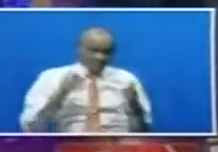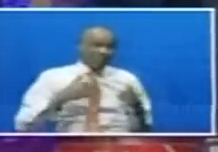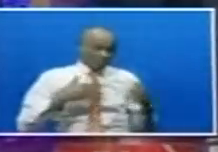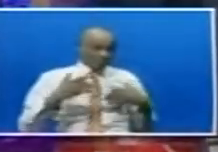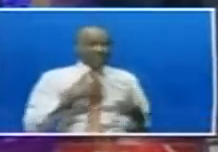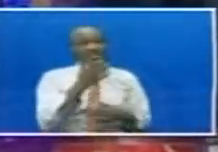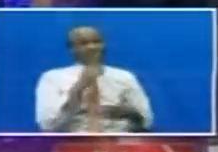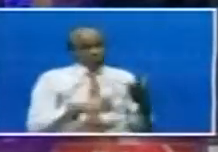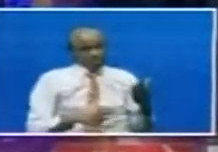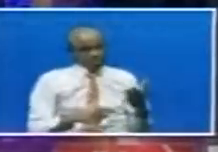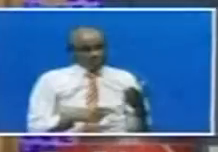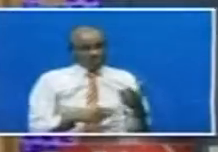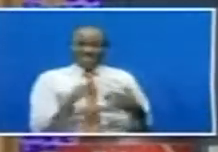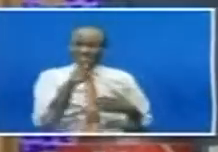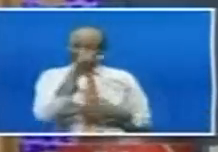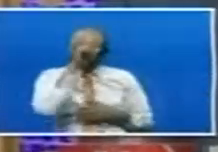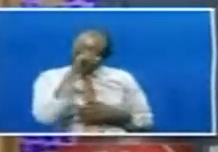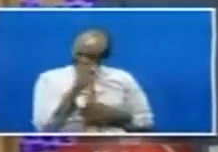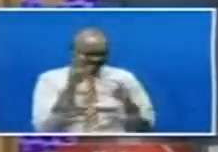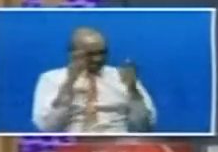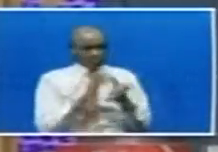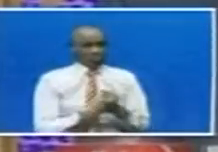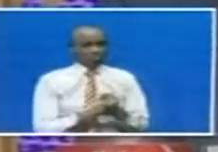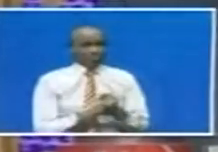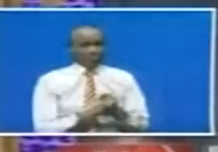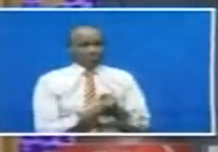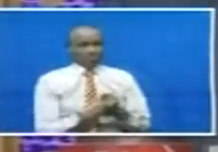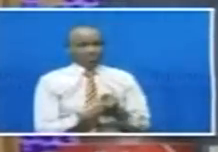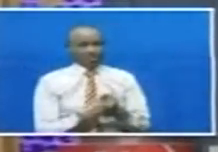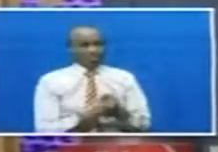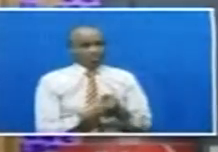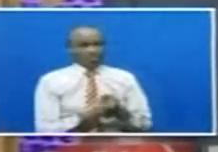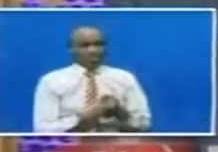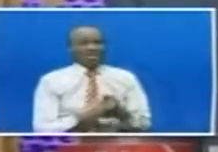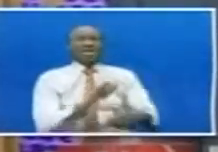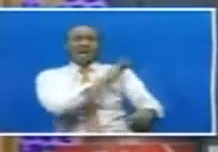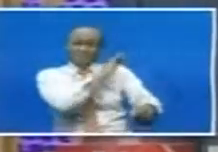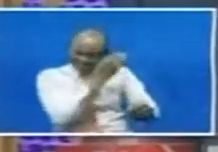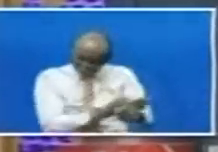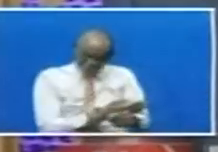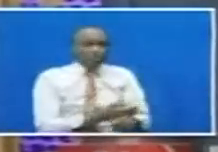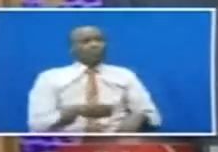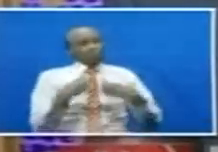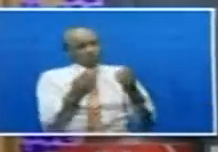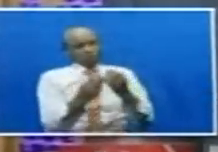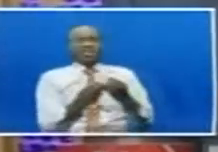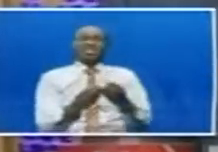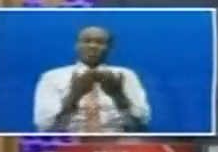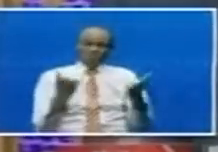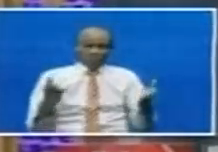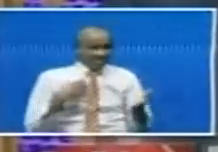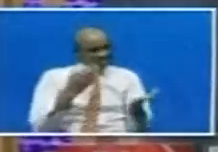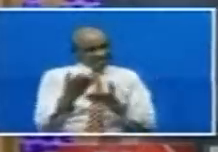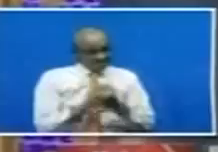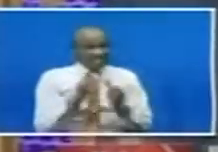country, and this is a very serious issue, is the capacity to produce goods and services. For example, if you